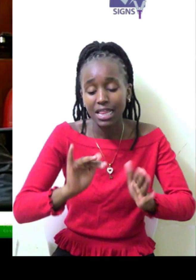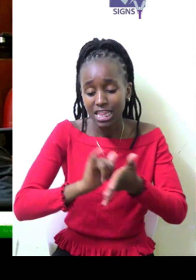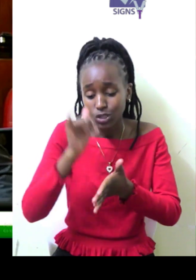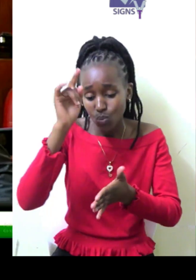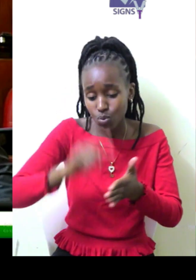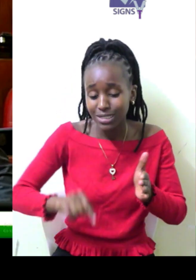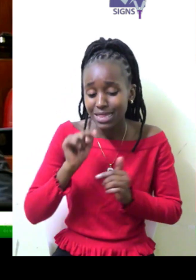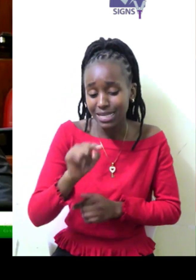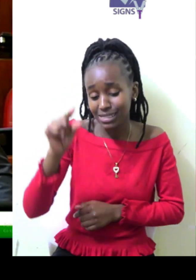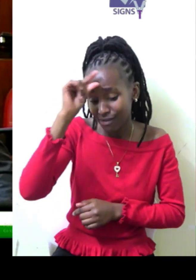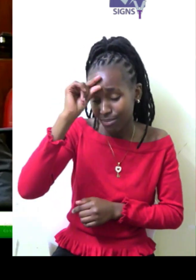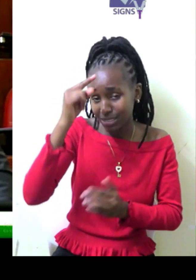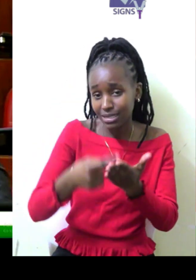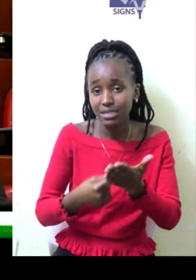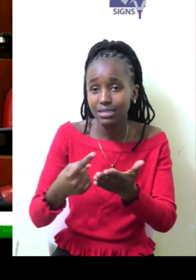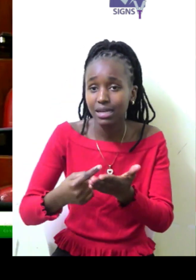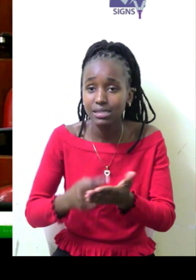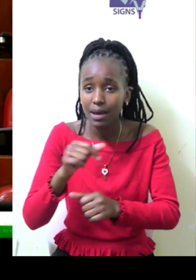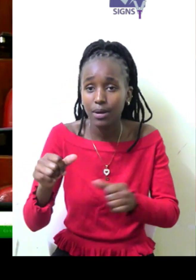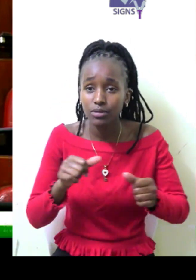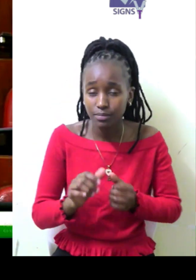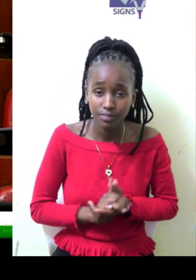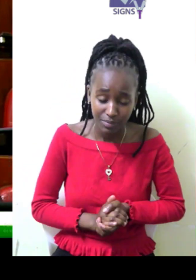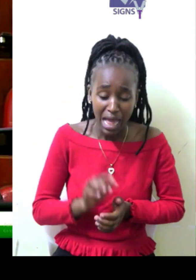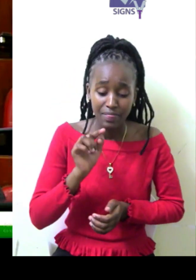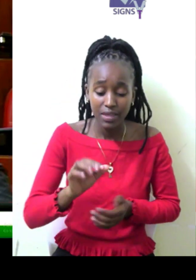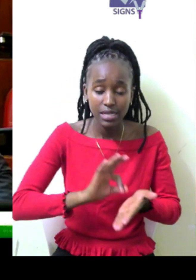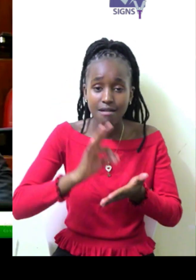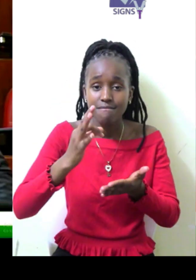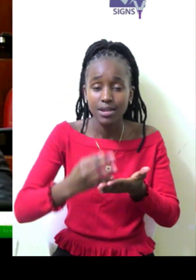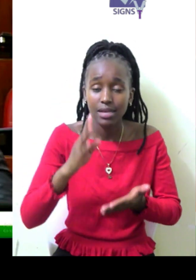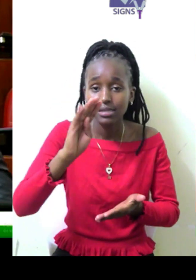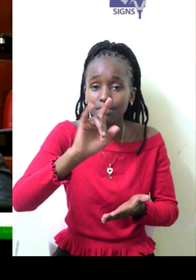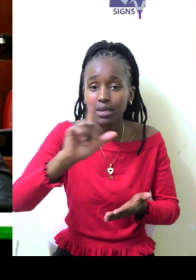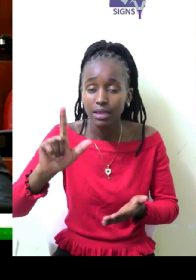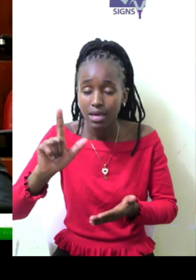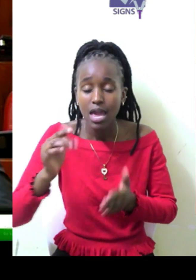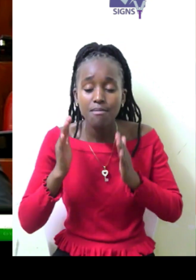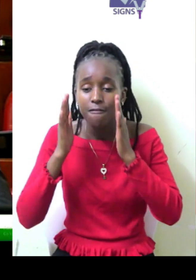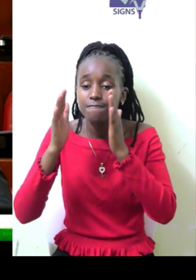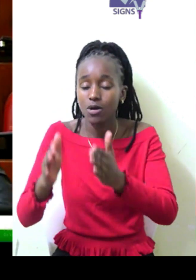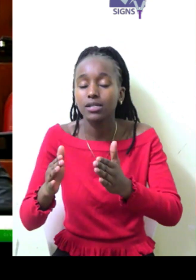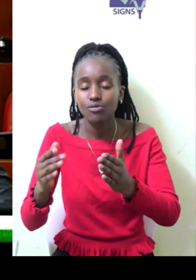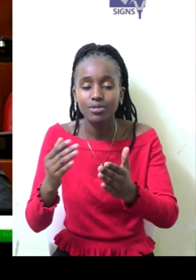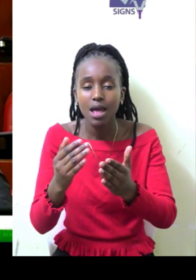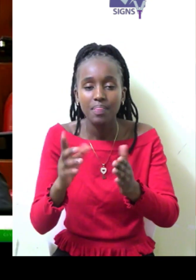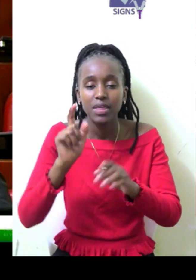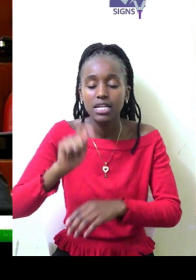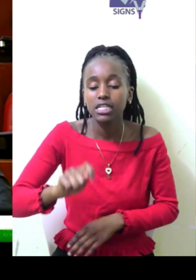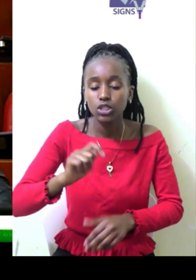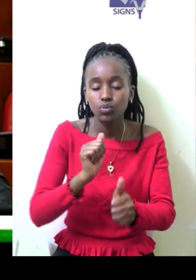about importance of having food, this very finance bill has catered for that. And that is why we are talking about zero